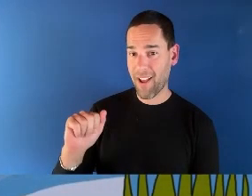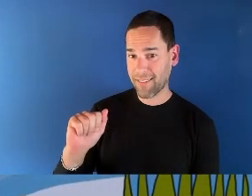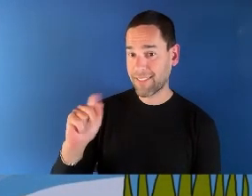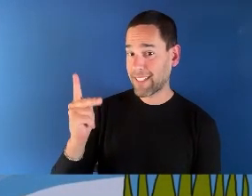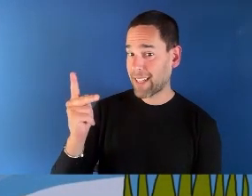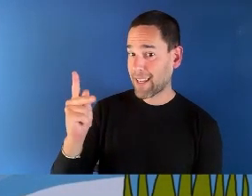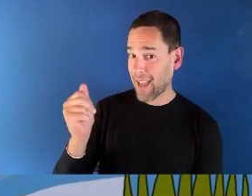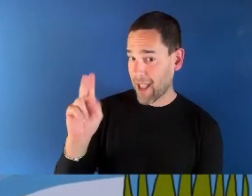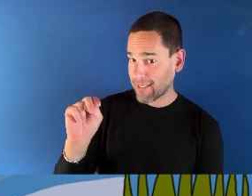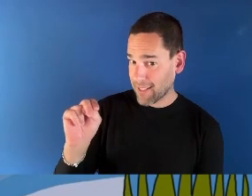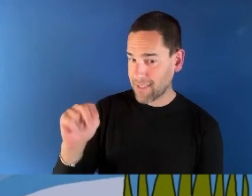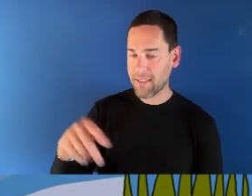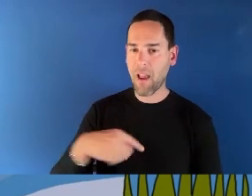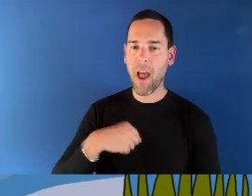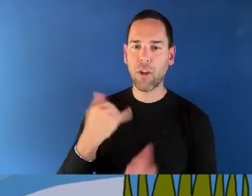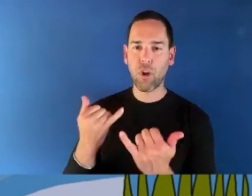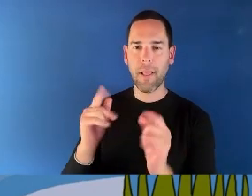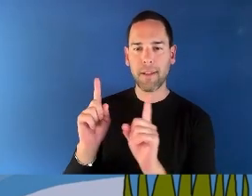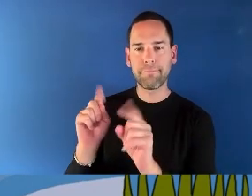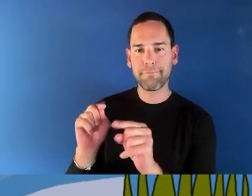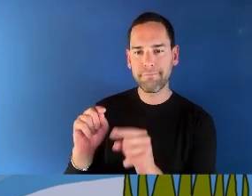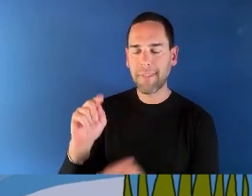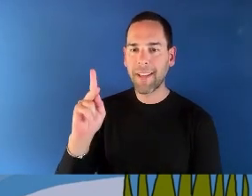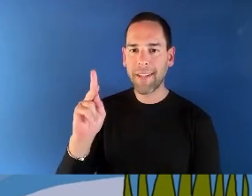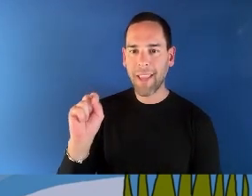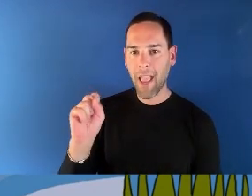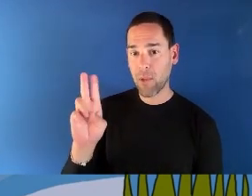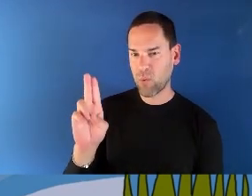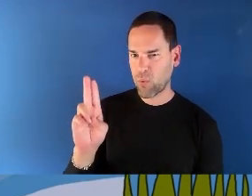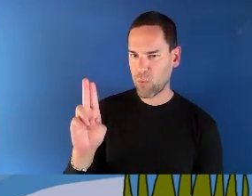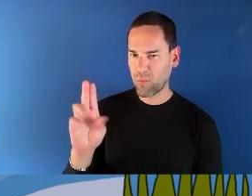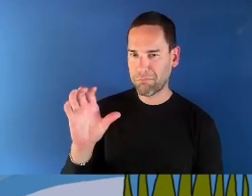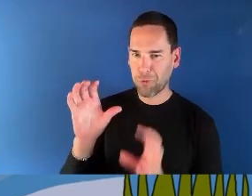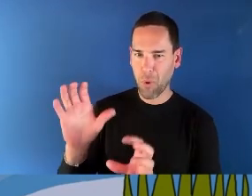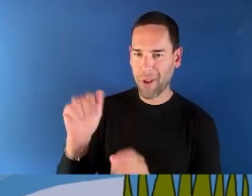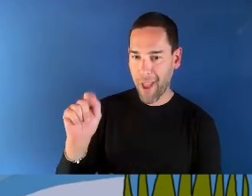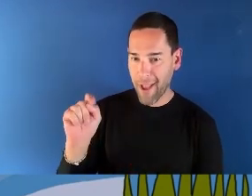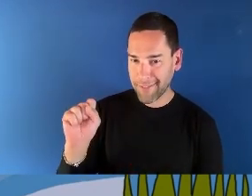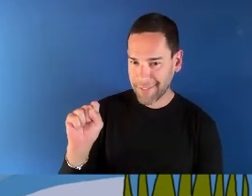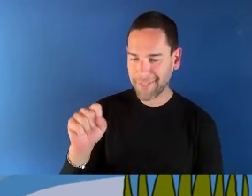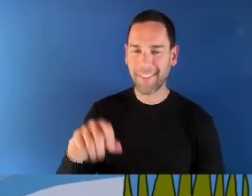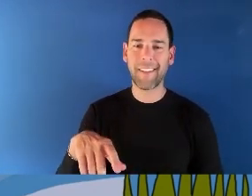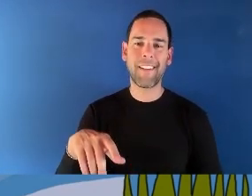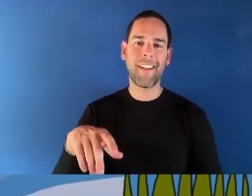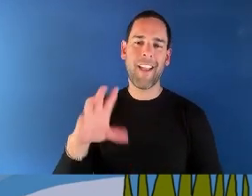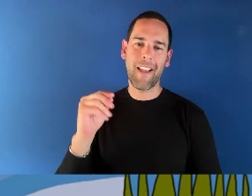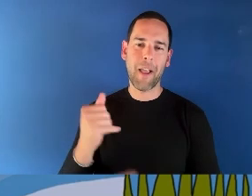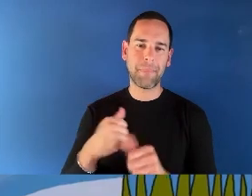University. Go Cats! And I'm a senior in studying marketing right now.